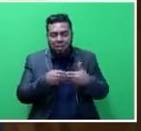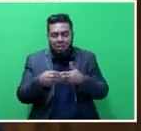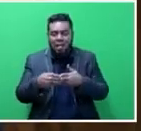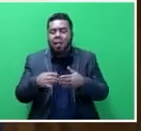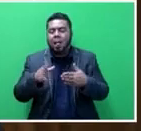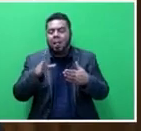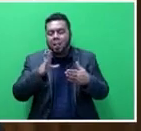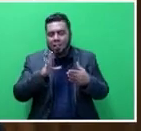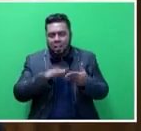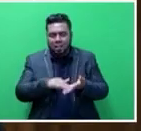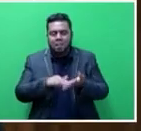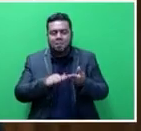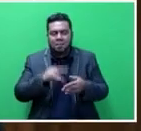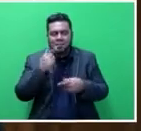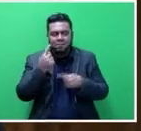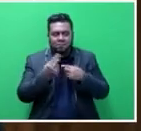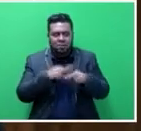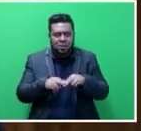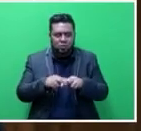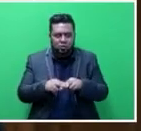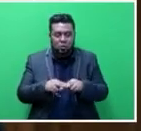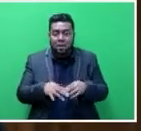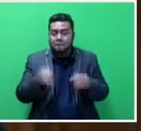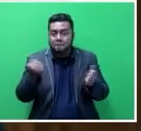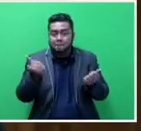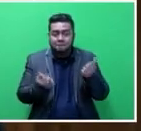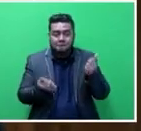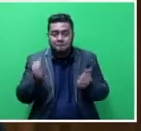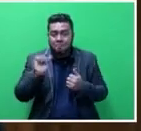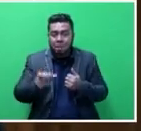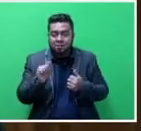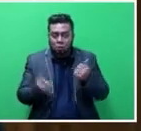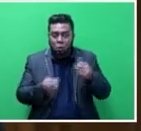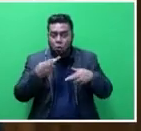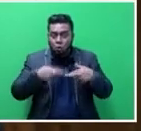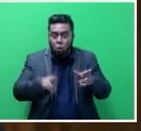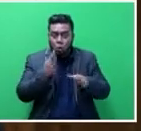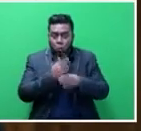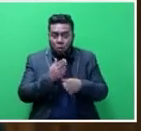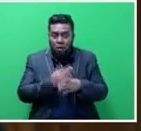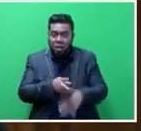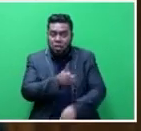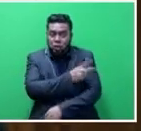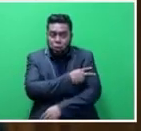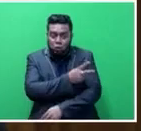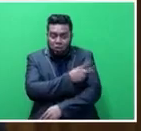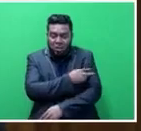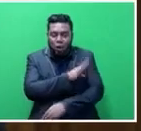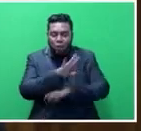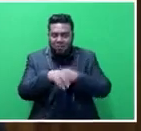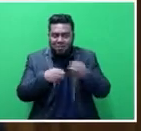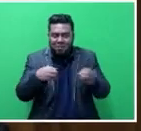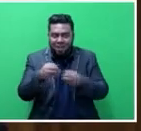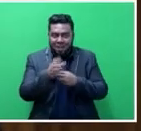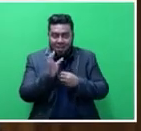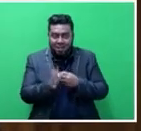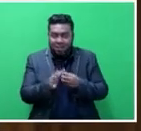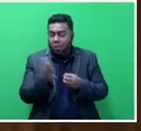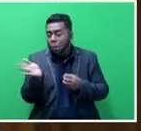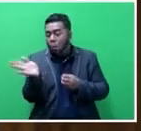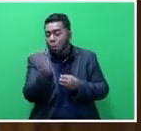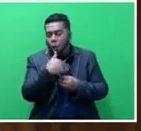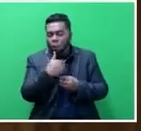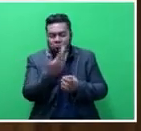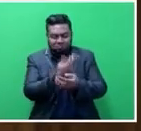fellow Fijians. Fijian bus drivers, road workers, security guards, and everyone else, all